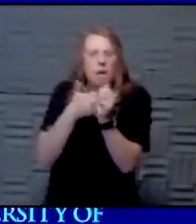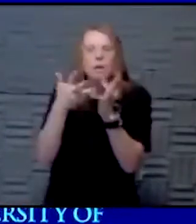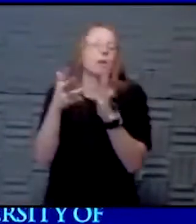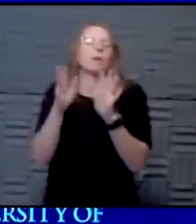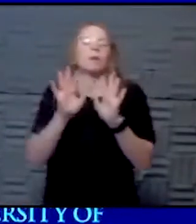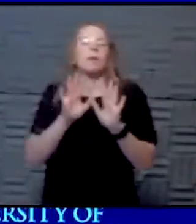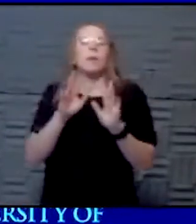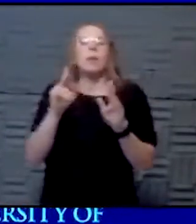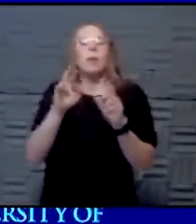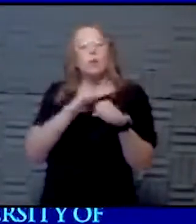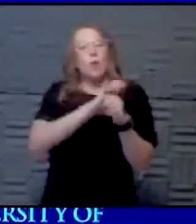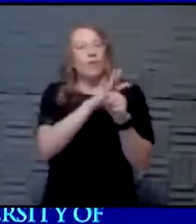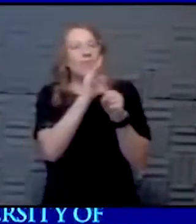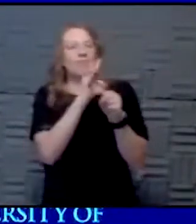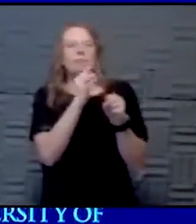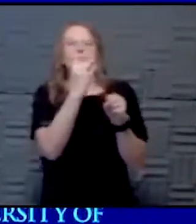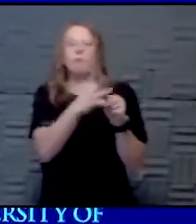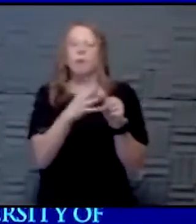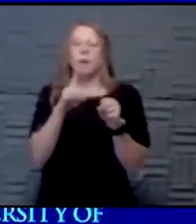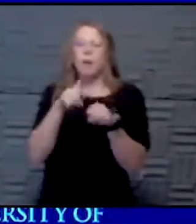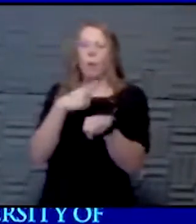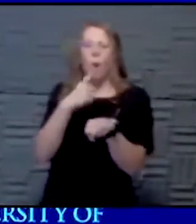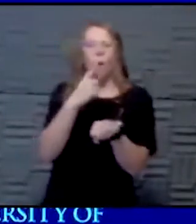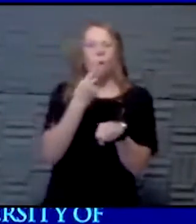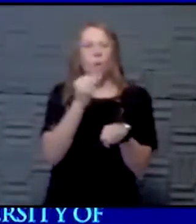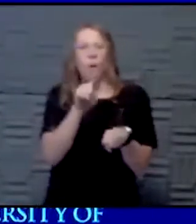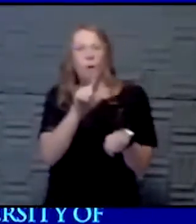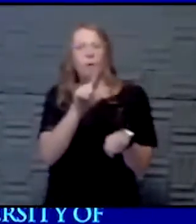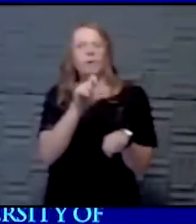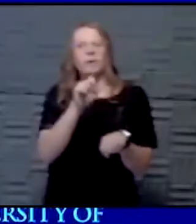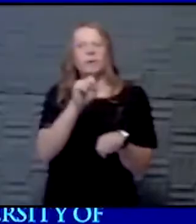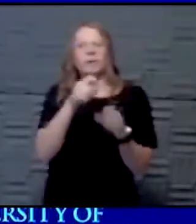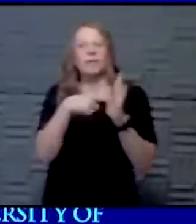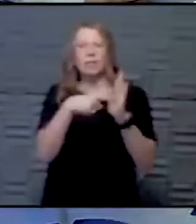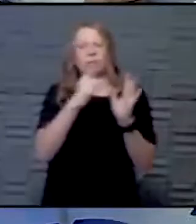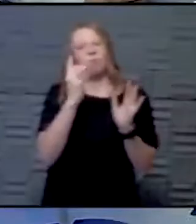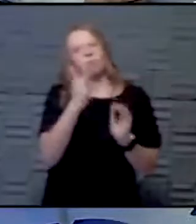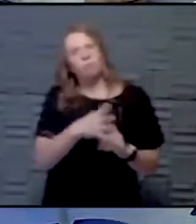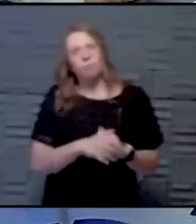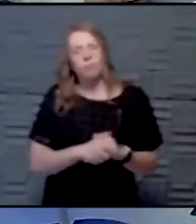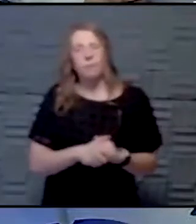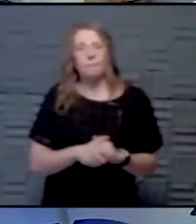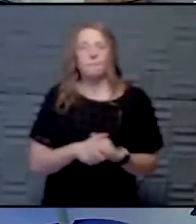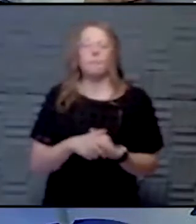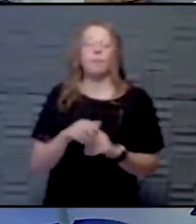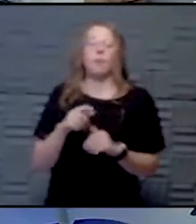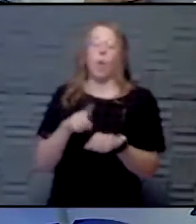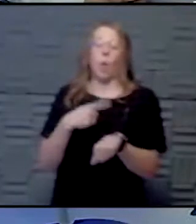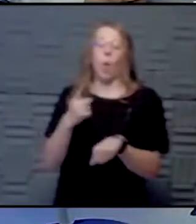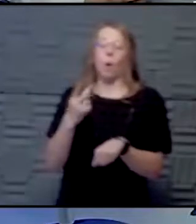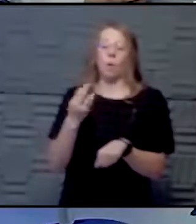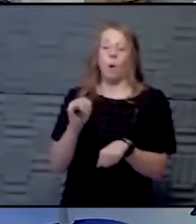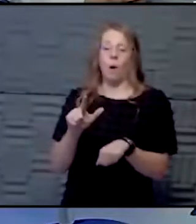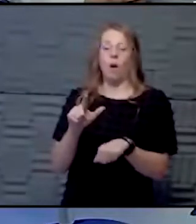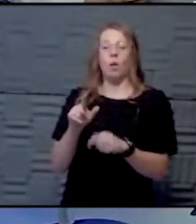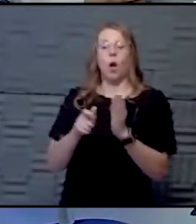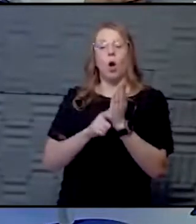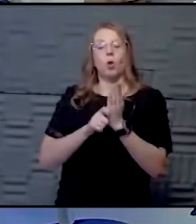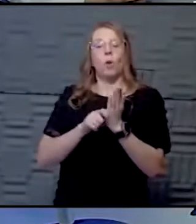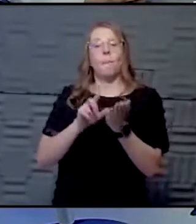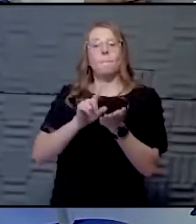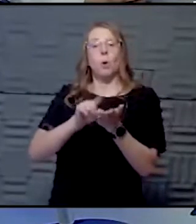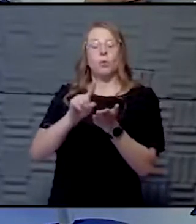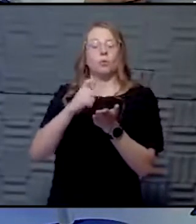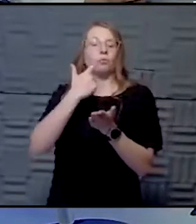is terrible, and long haul syndrome is terrible. Okay, so speaking of long haulers, an article posted recently,